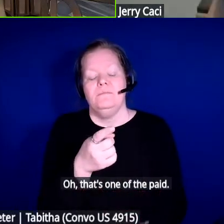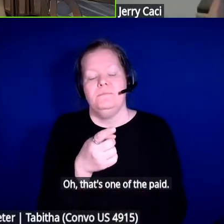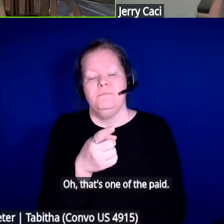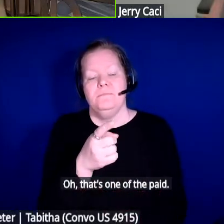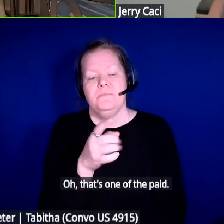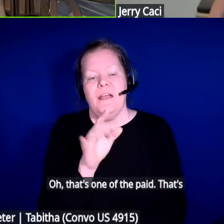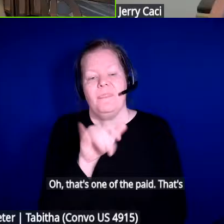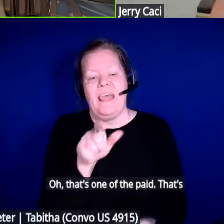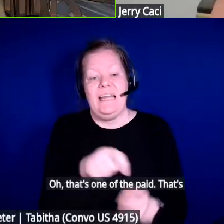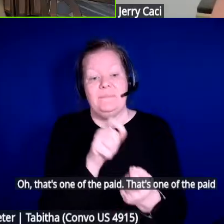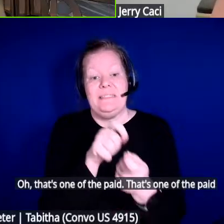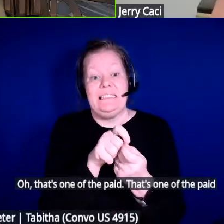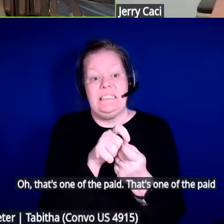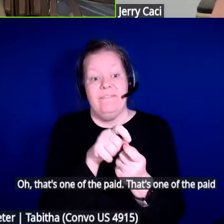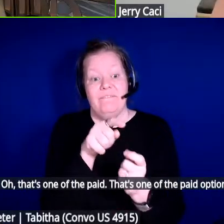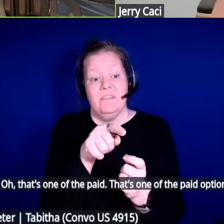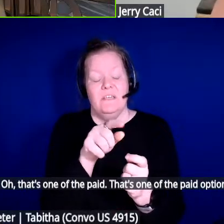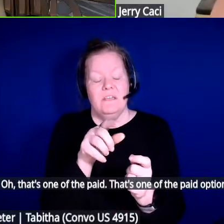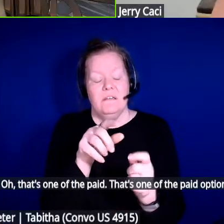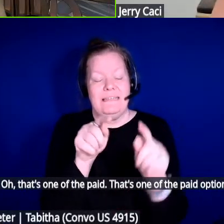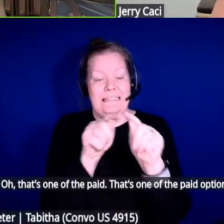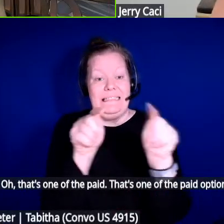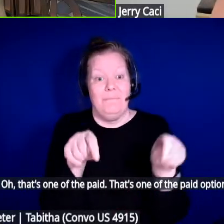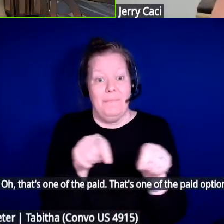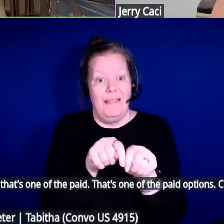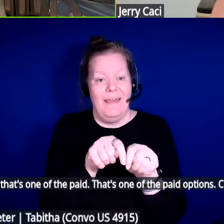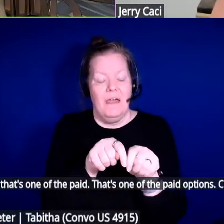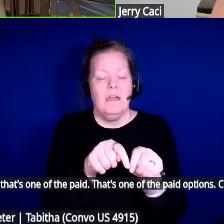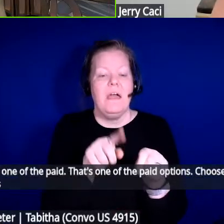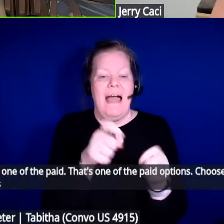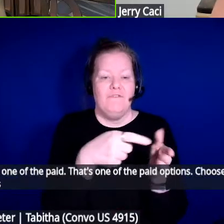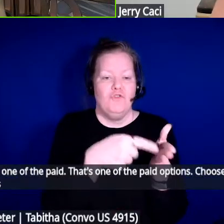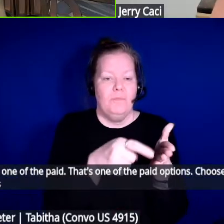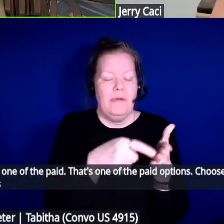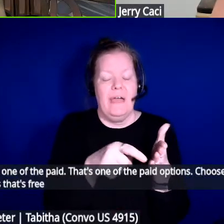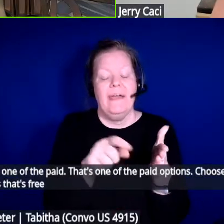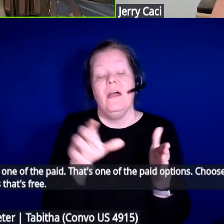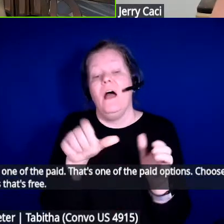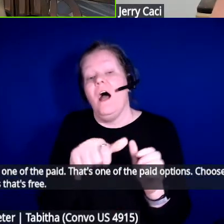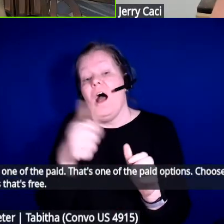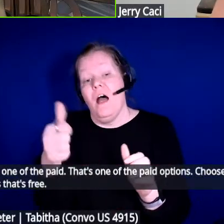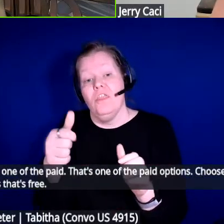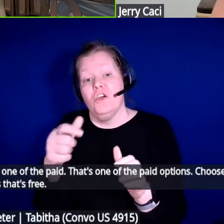that's one of the paid options. Check choose one of the templates that's free.